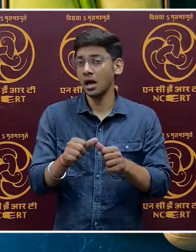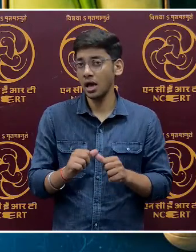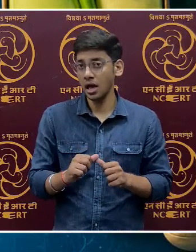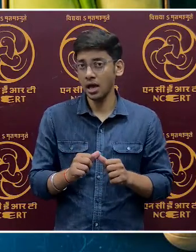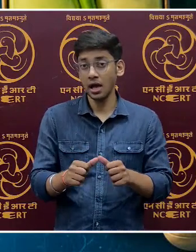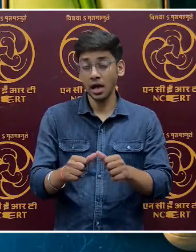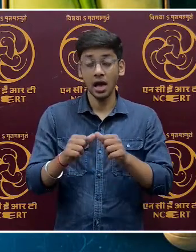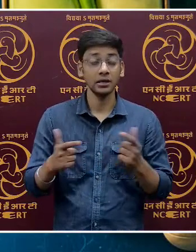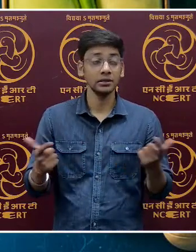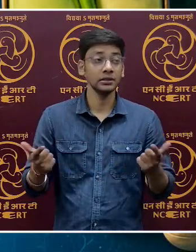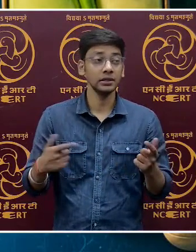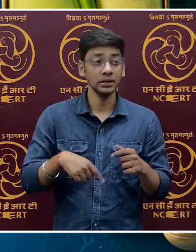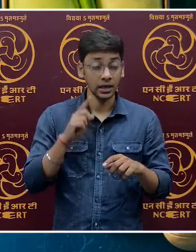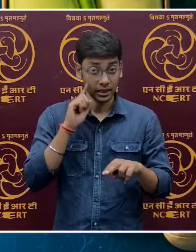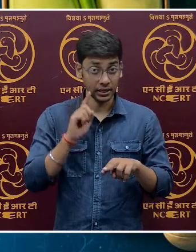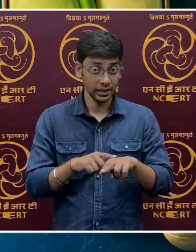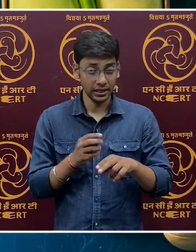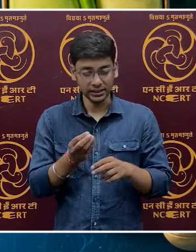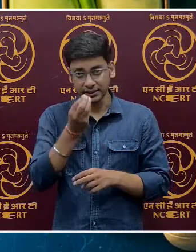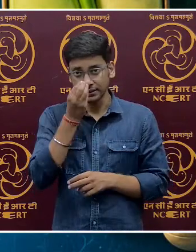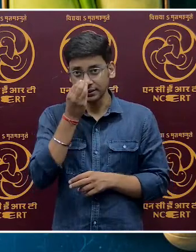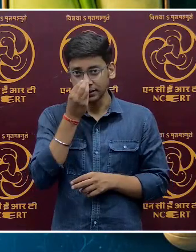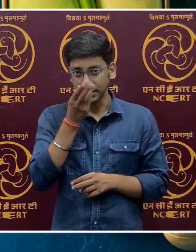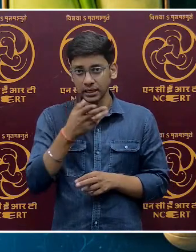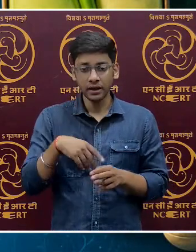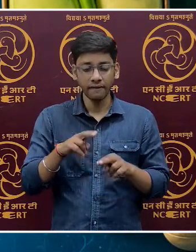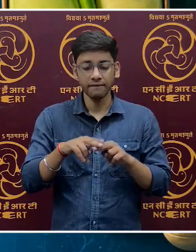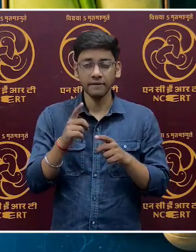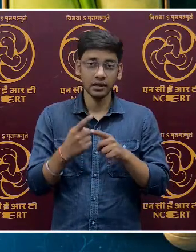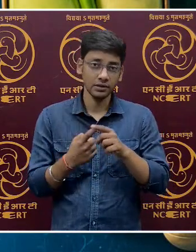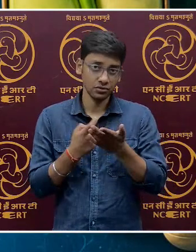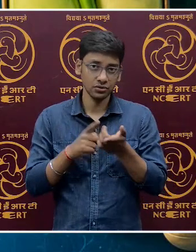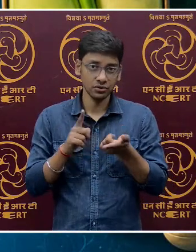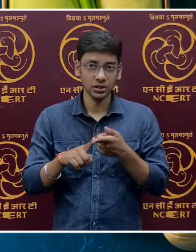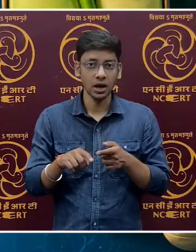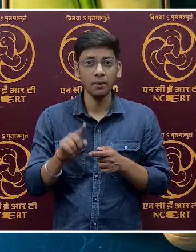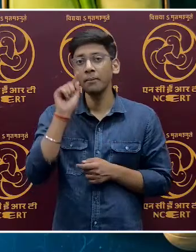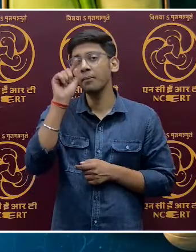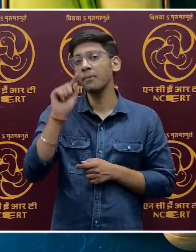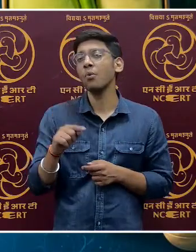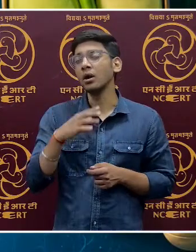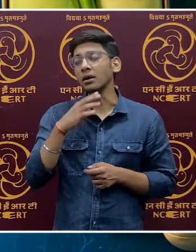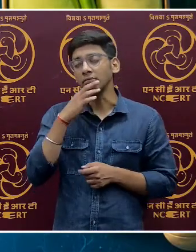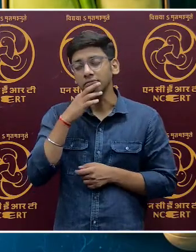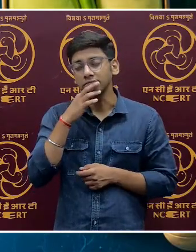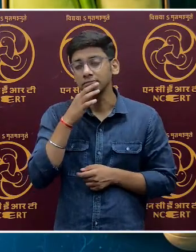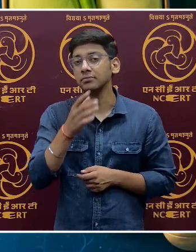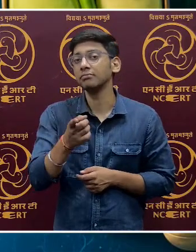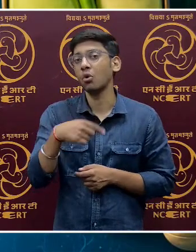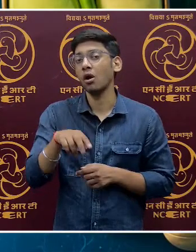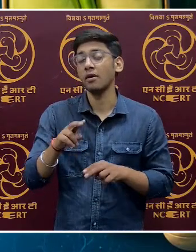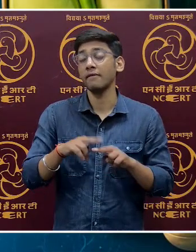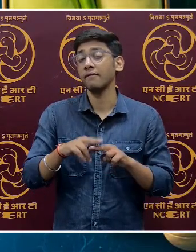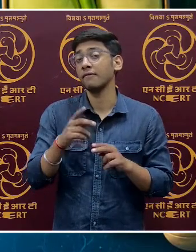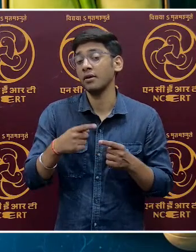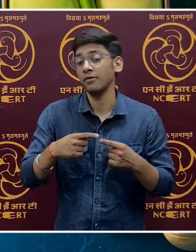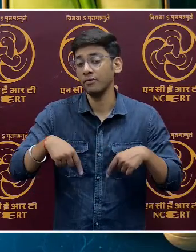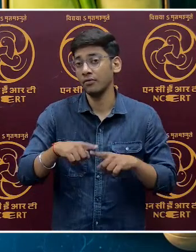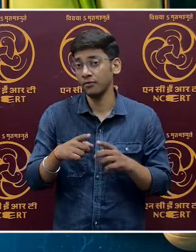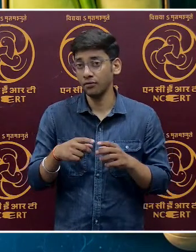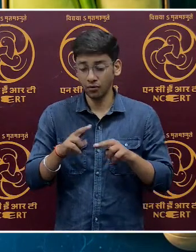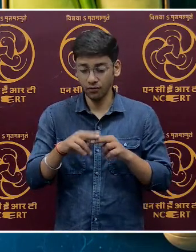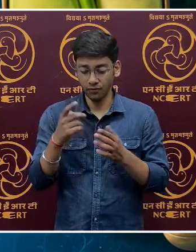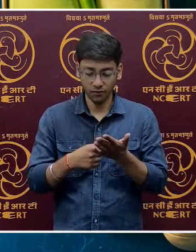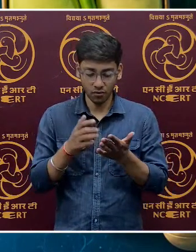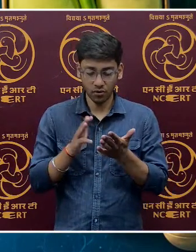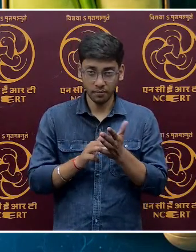And this is also one of the striking feature, or you can say one of the key feature of the virtual lab, that is a formative assessment. We used to